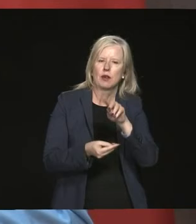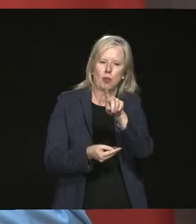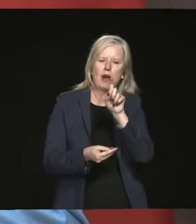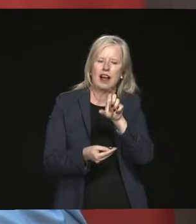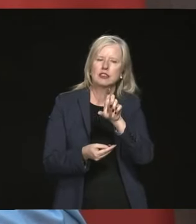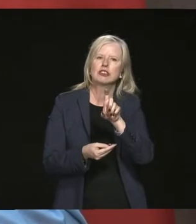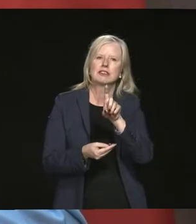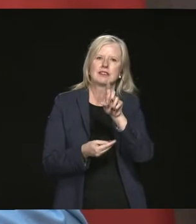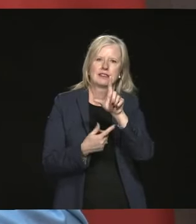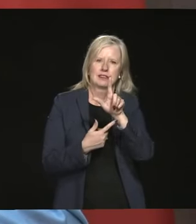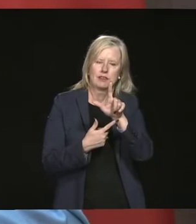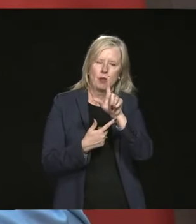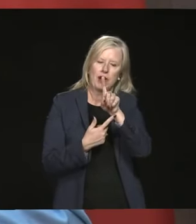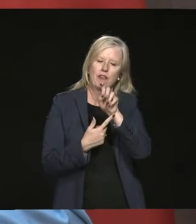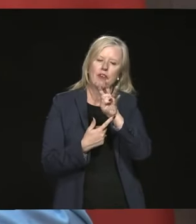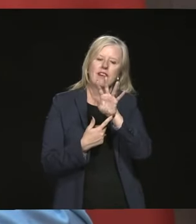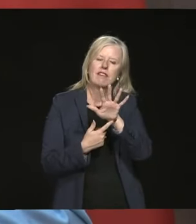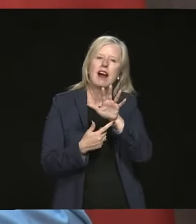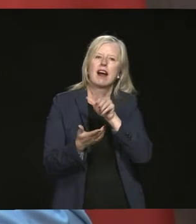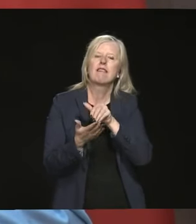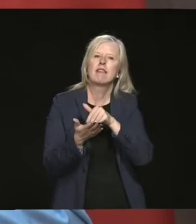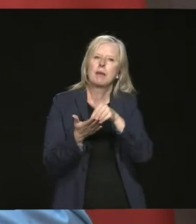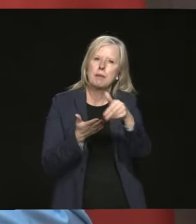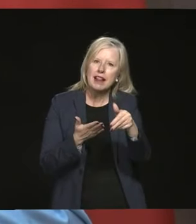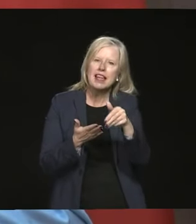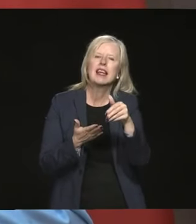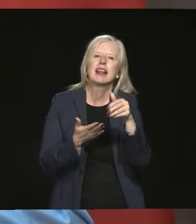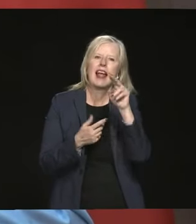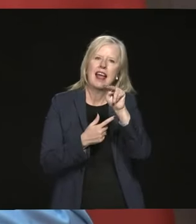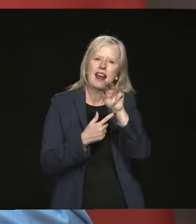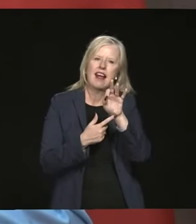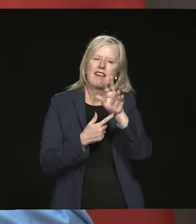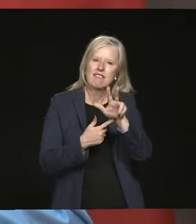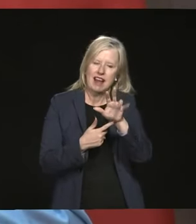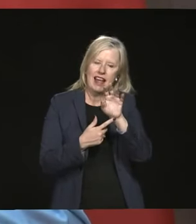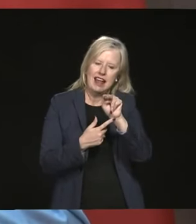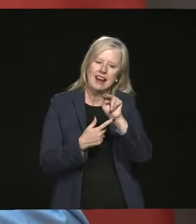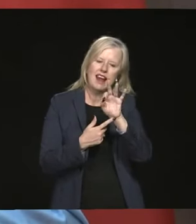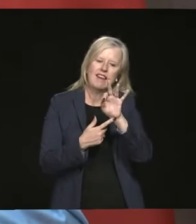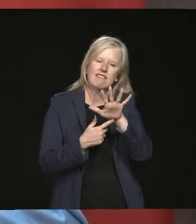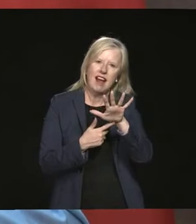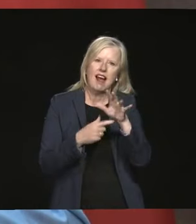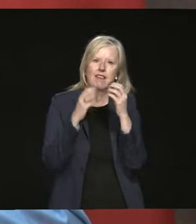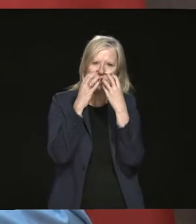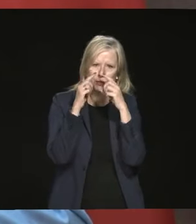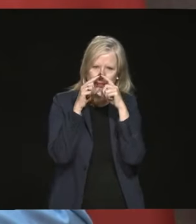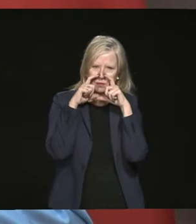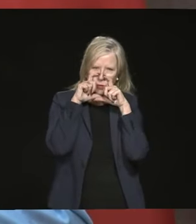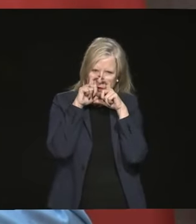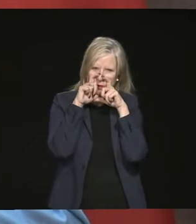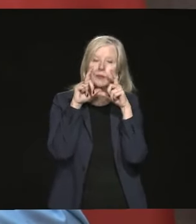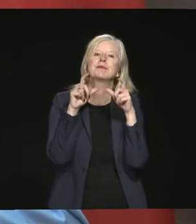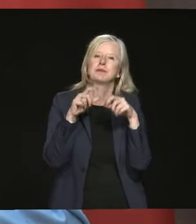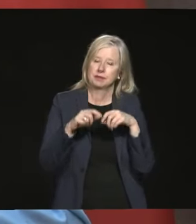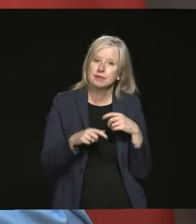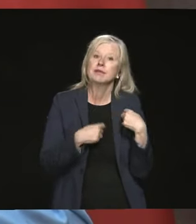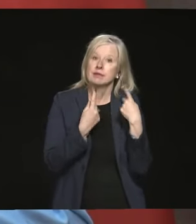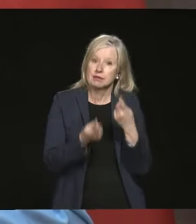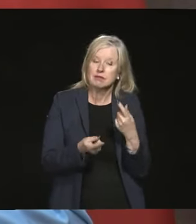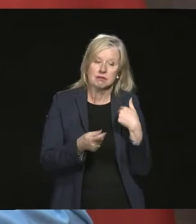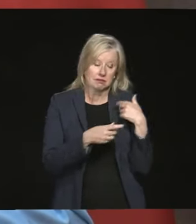145 million N95 respirators. To date, we have received deliveries of more than